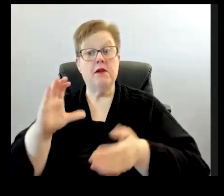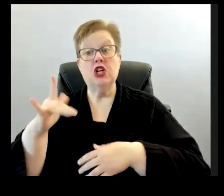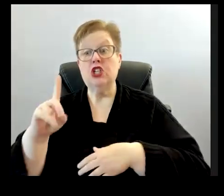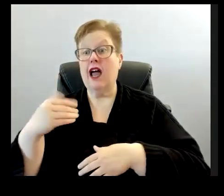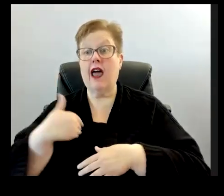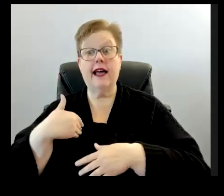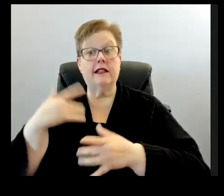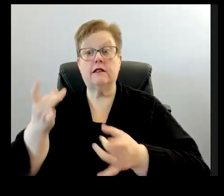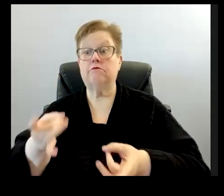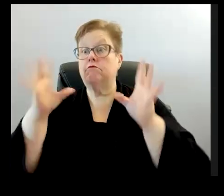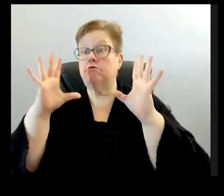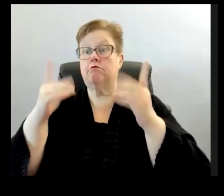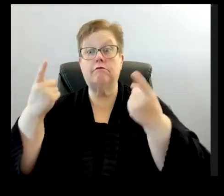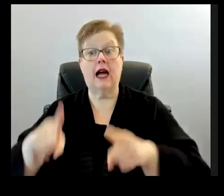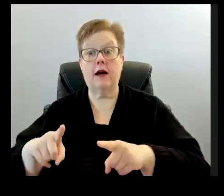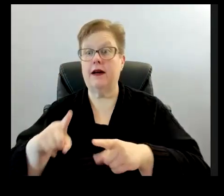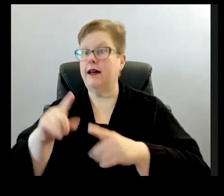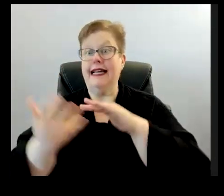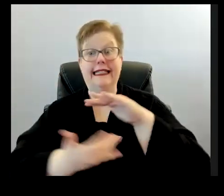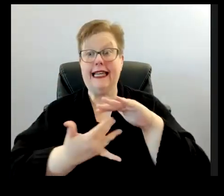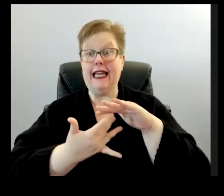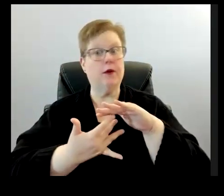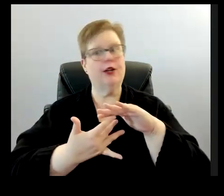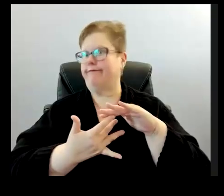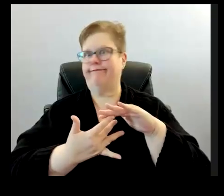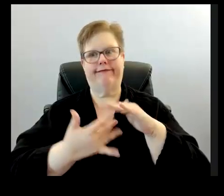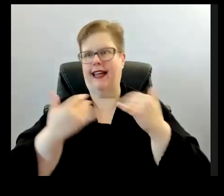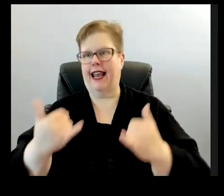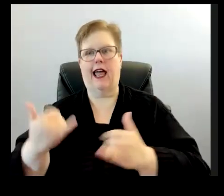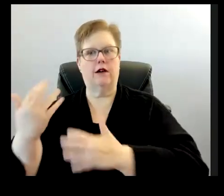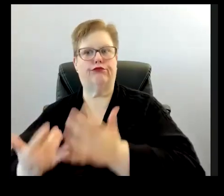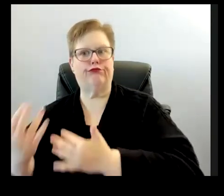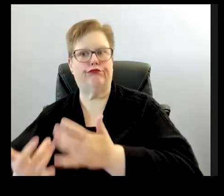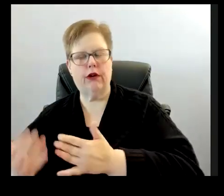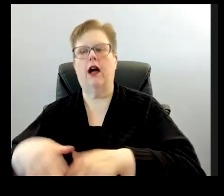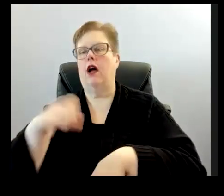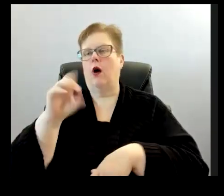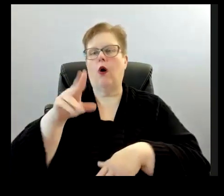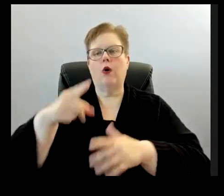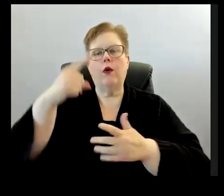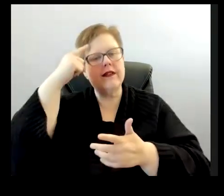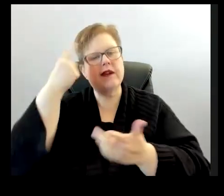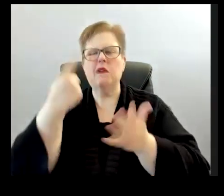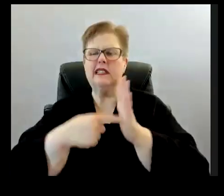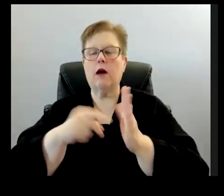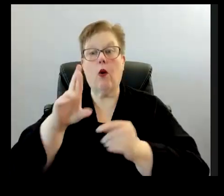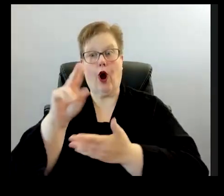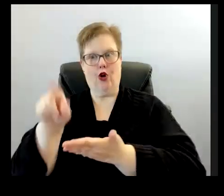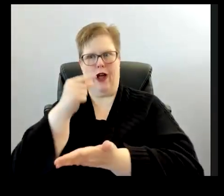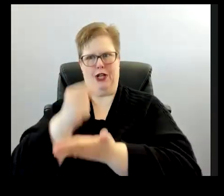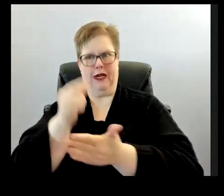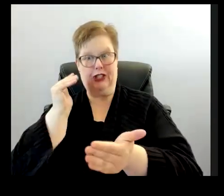has a crisis. Well, that's no longer a simmer. So that's just one example. Or if we're thinking about